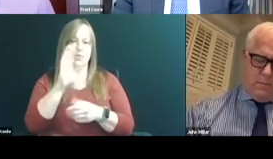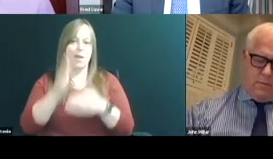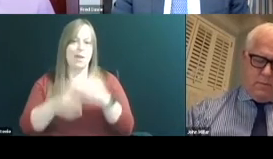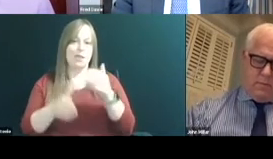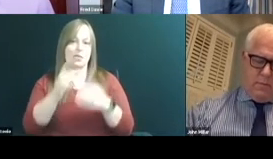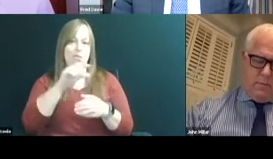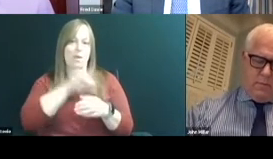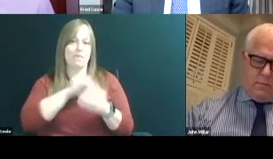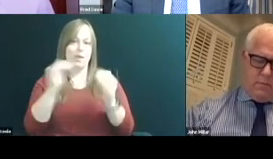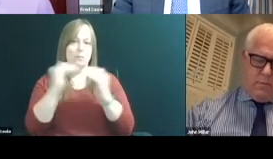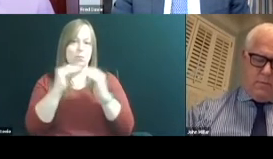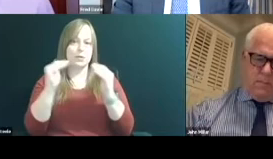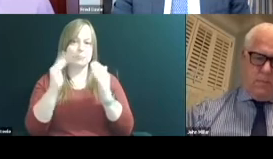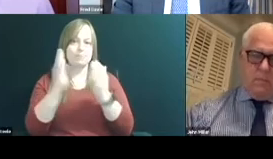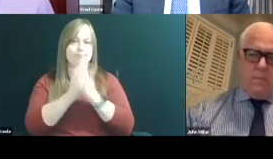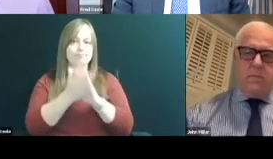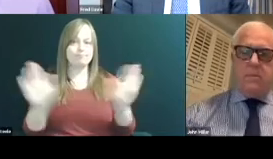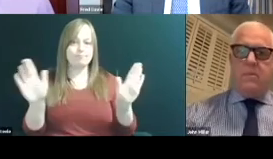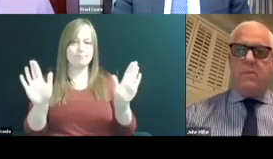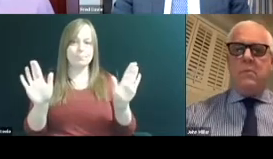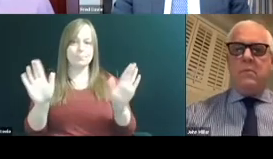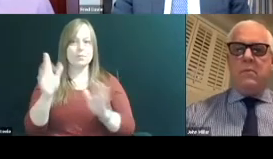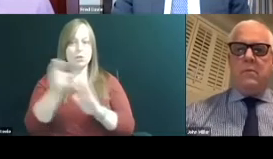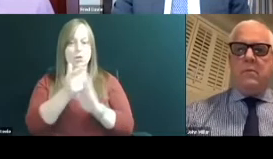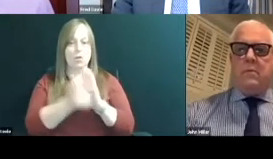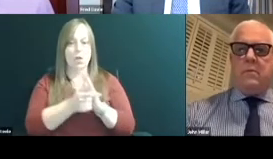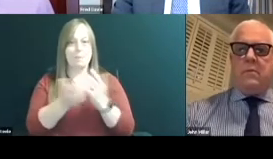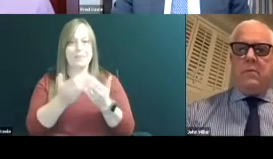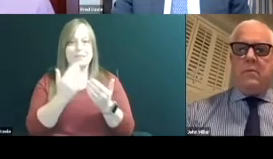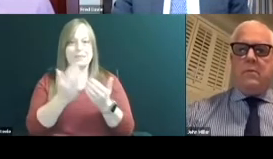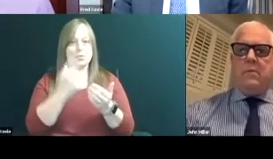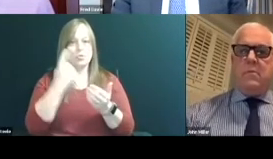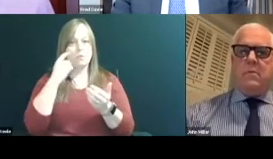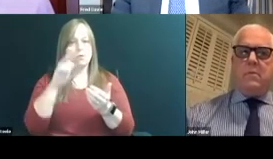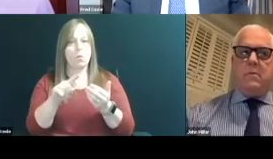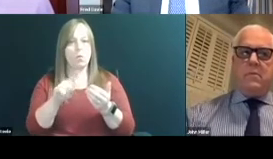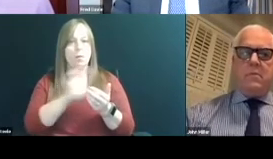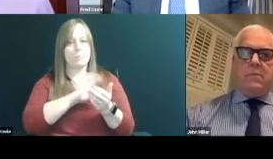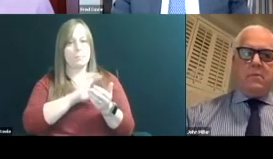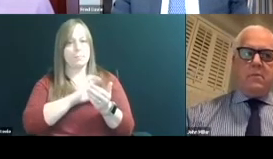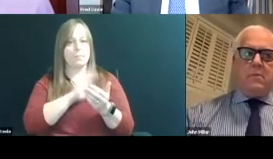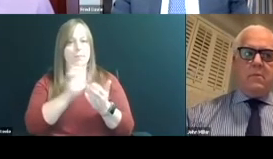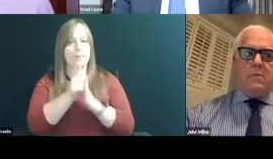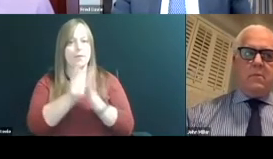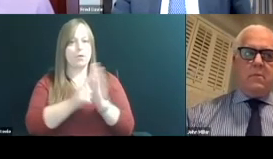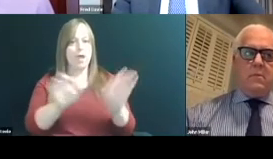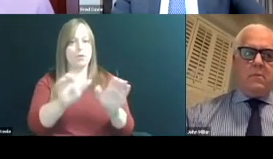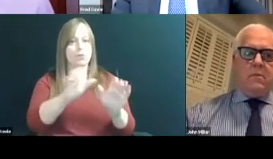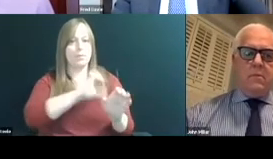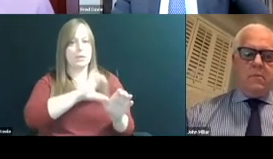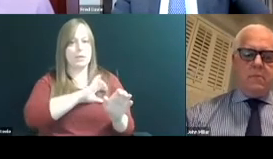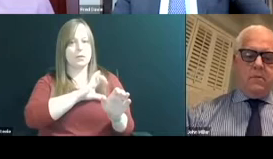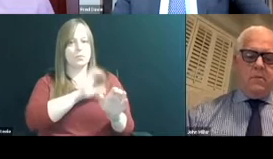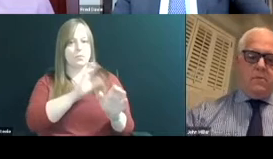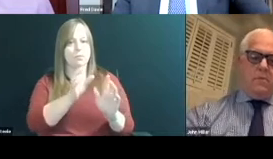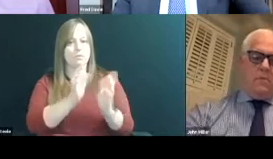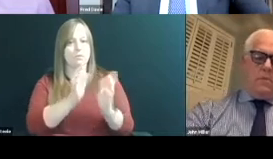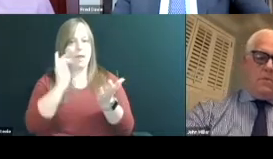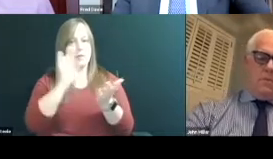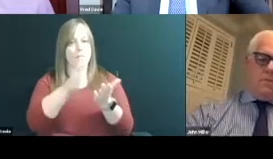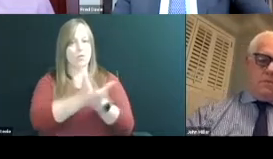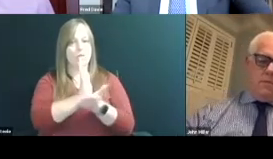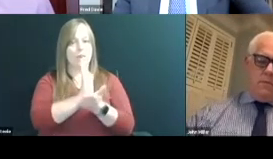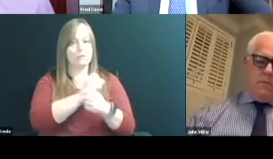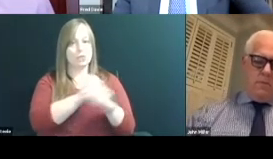officers. Now, essentially this law makes it easier for people to bring legal action if a police officer violates their right